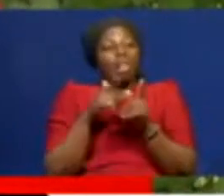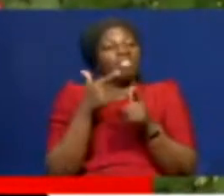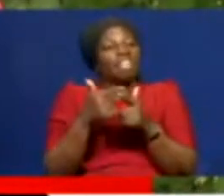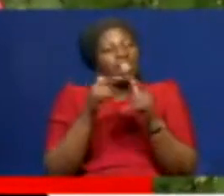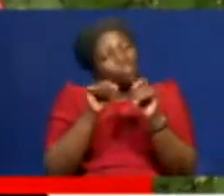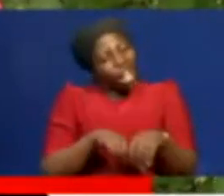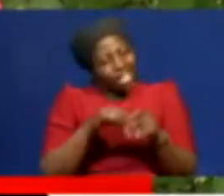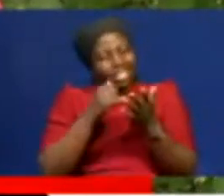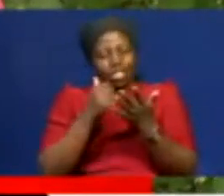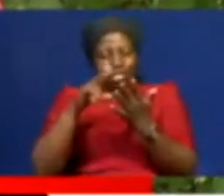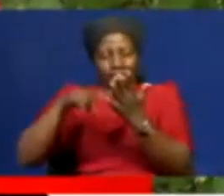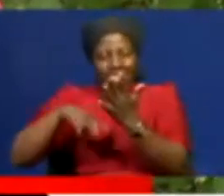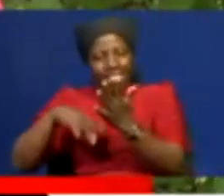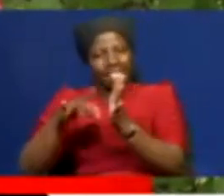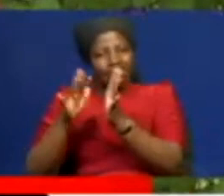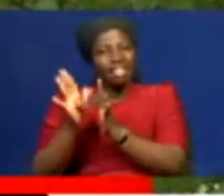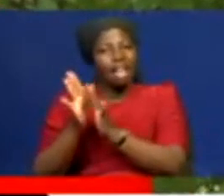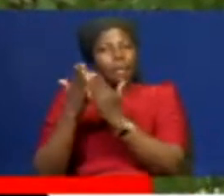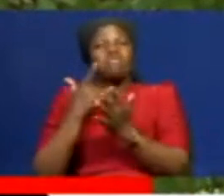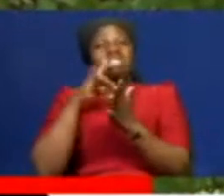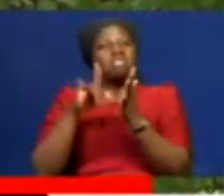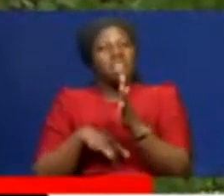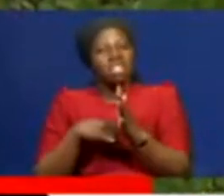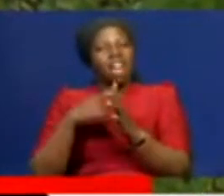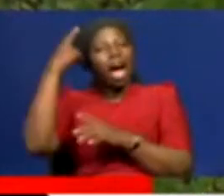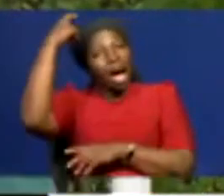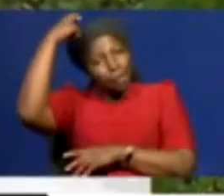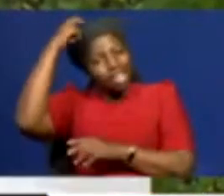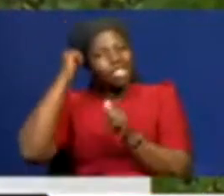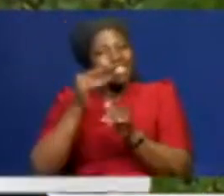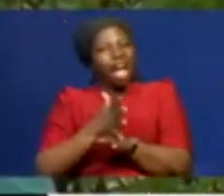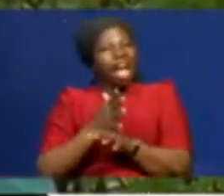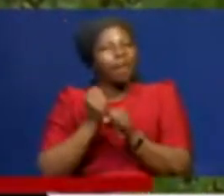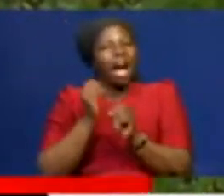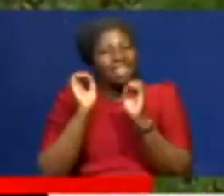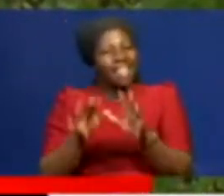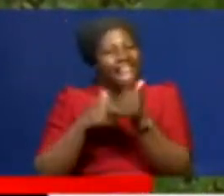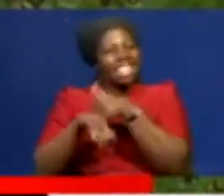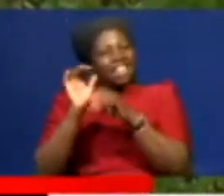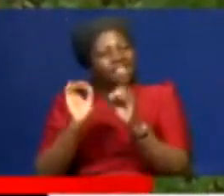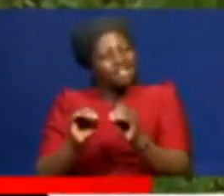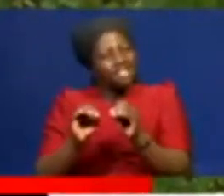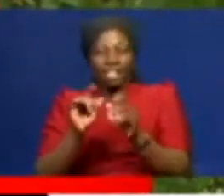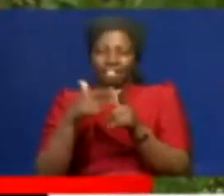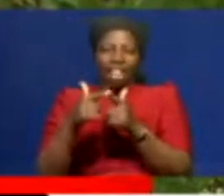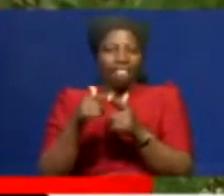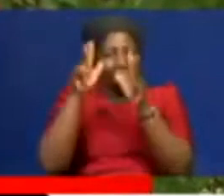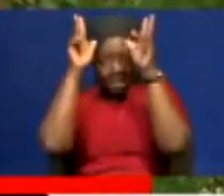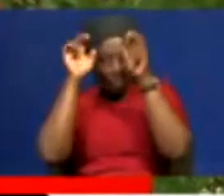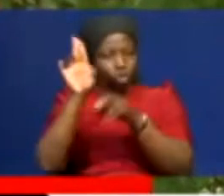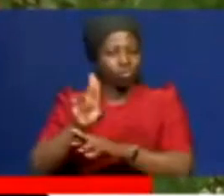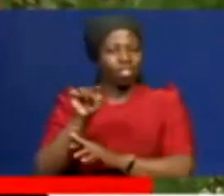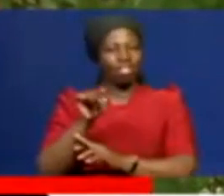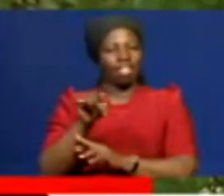says, an idle mind is the devil's workshop. Definitely. So especially when these young men finish their high school,